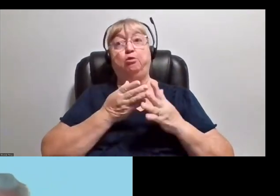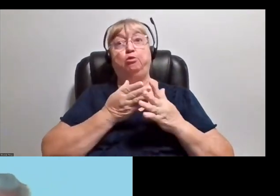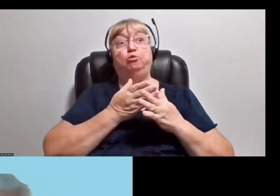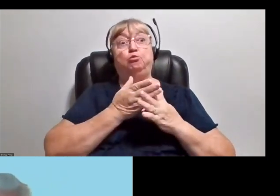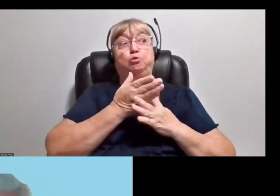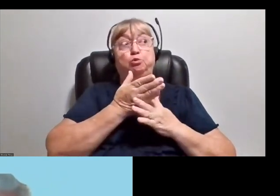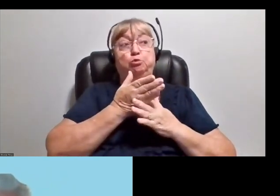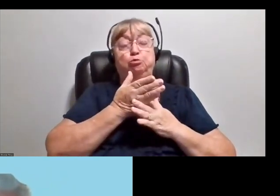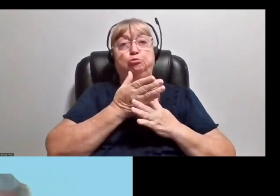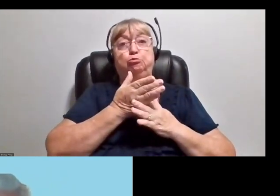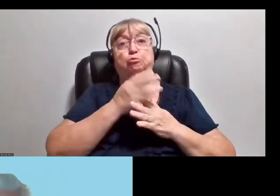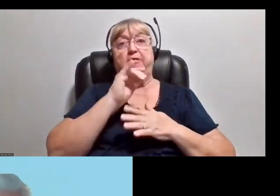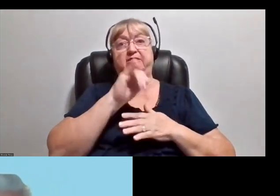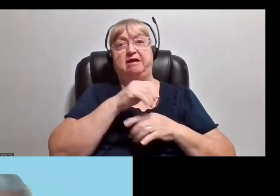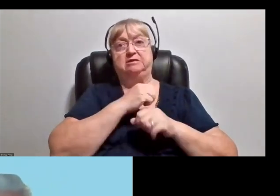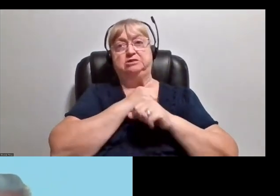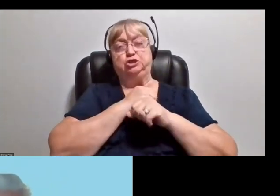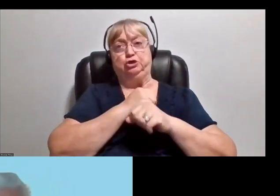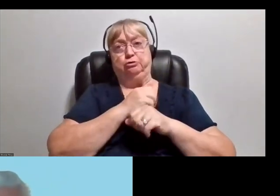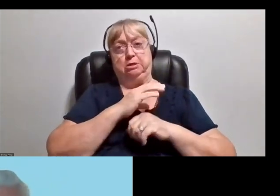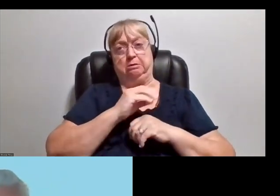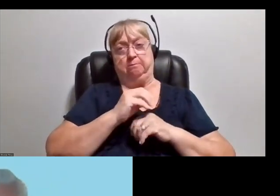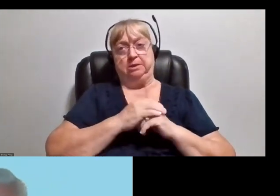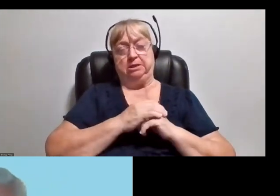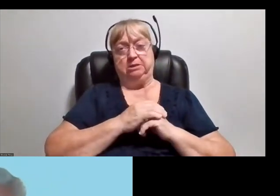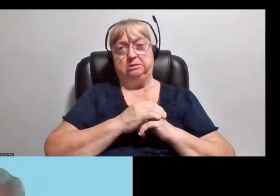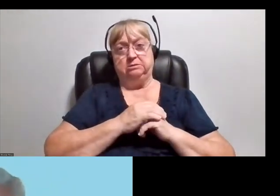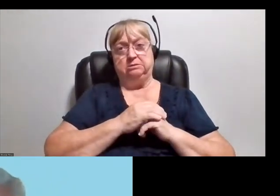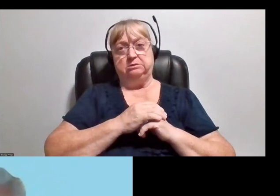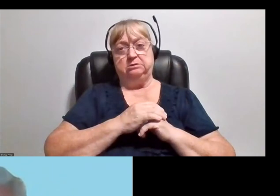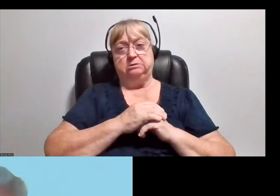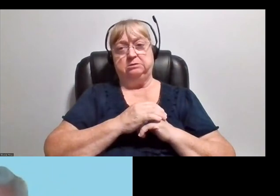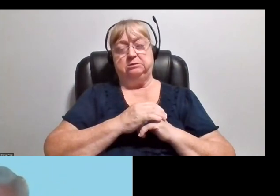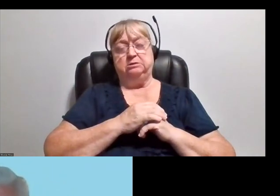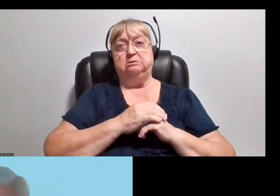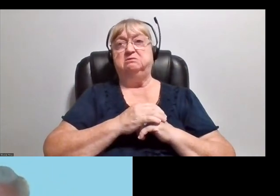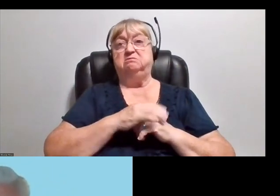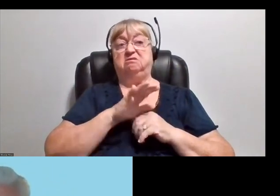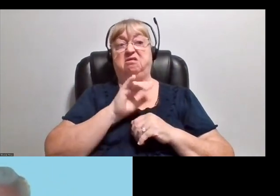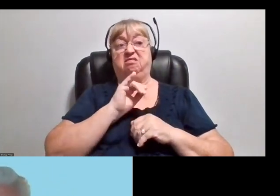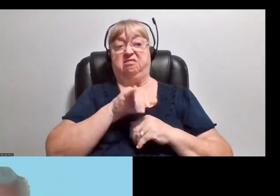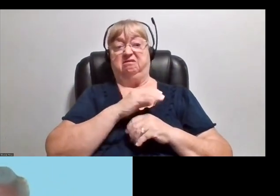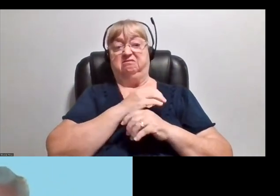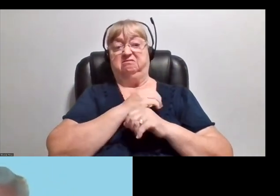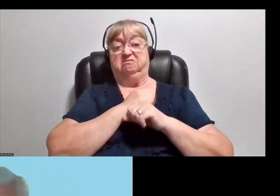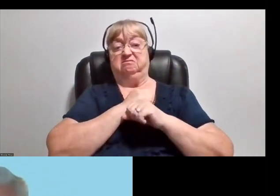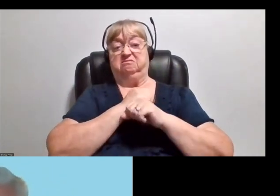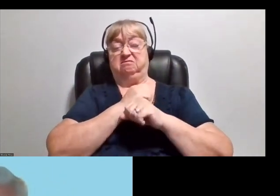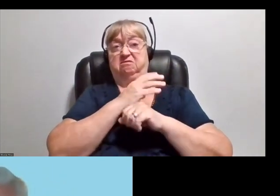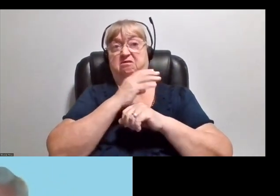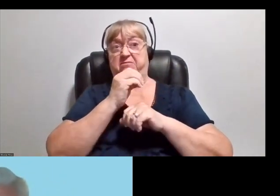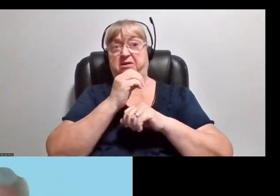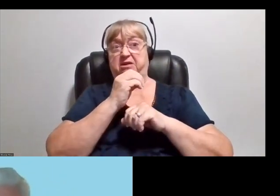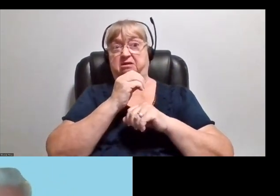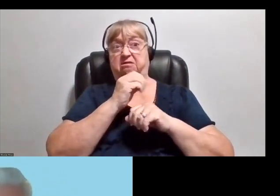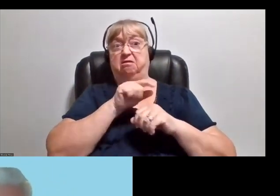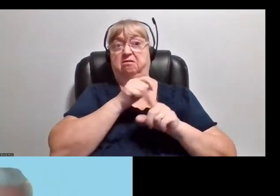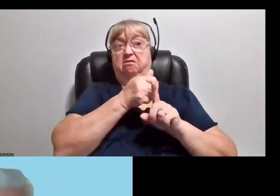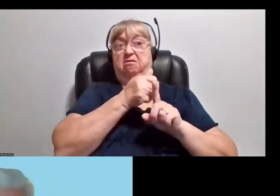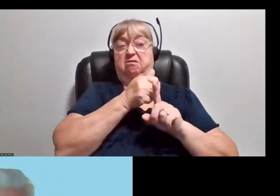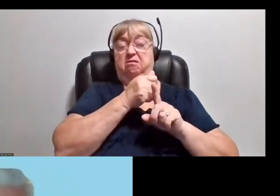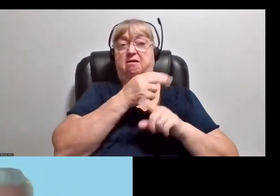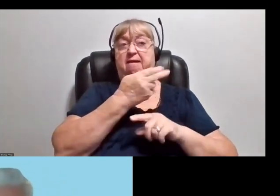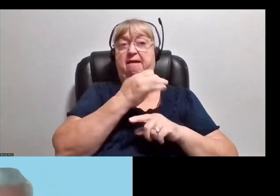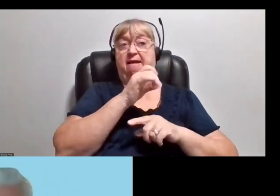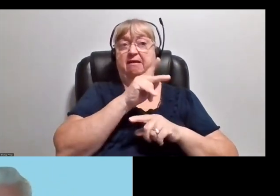through the security company. The security company got hacked, and